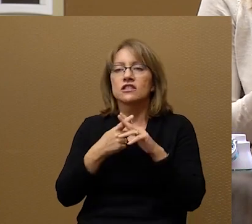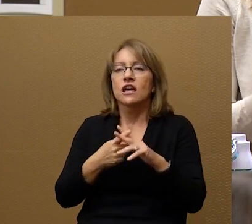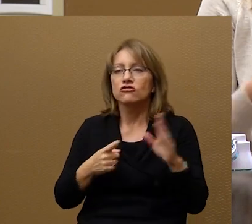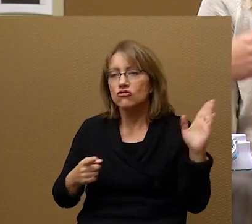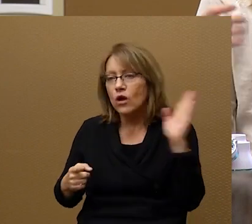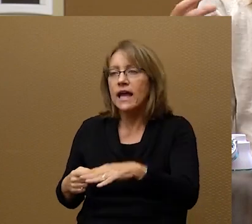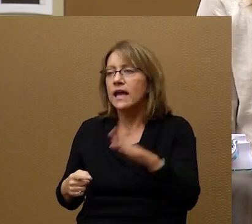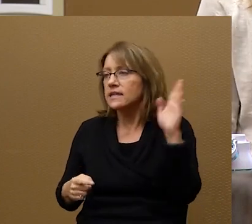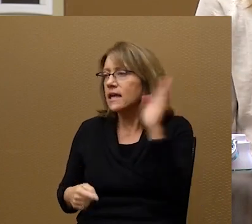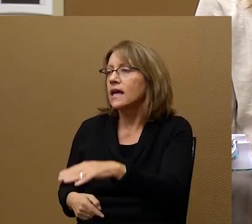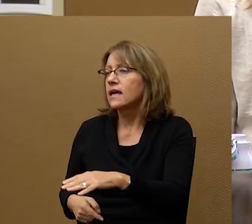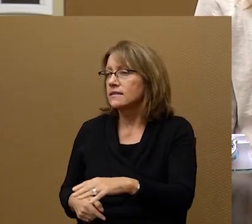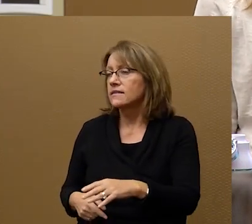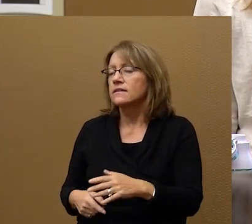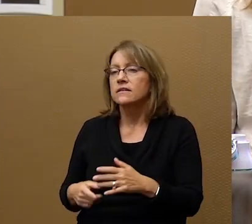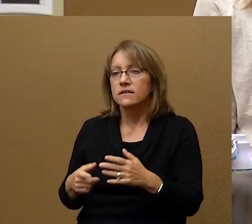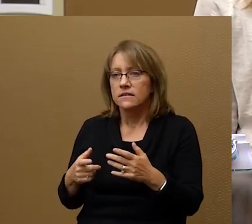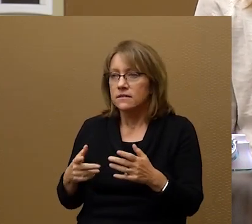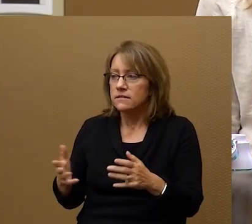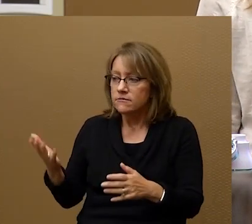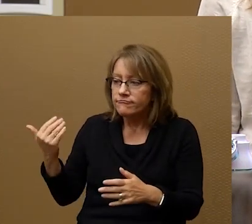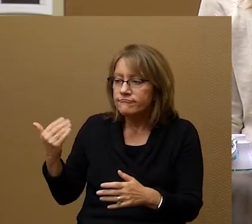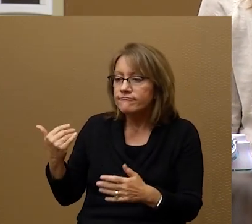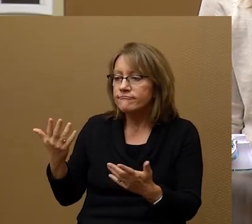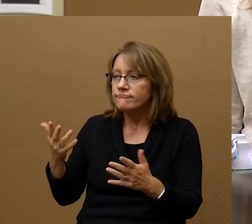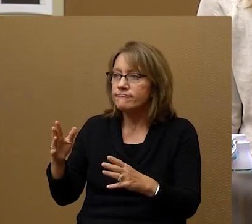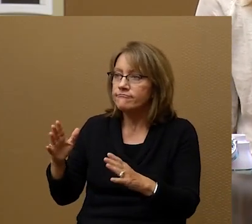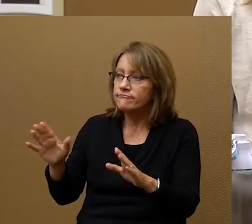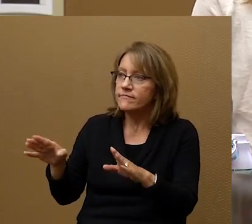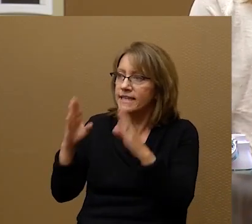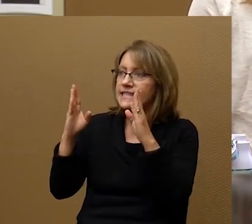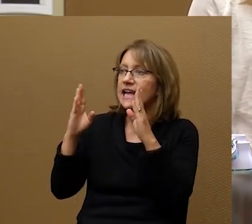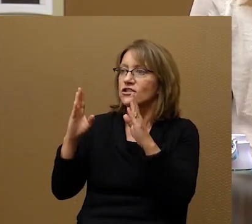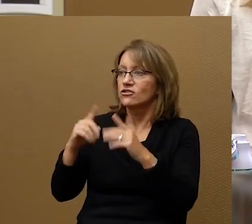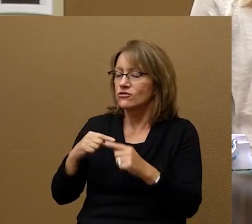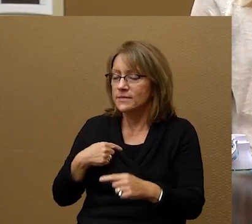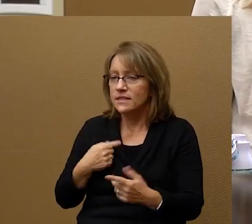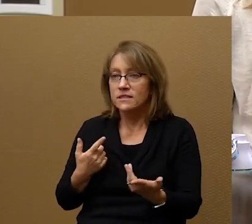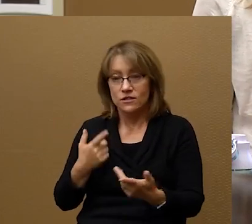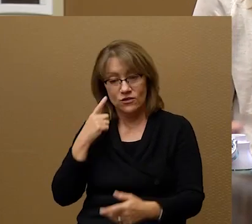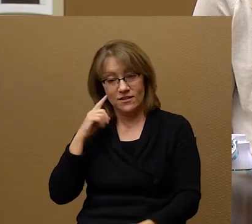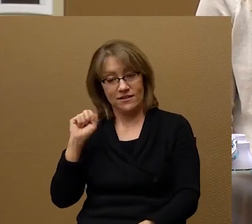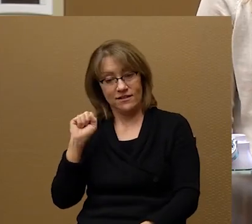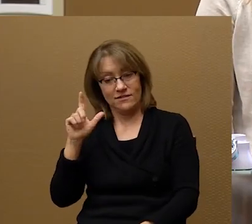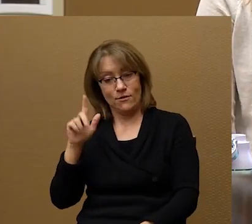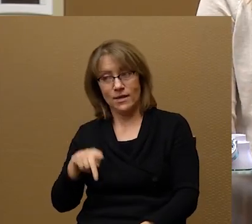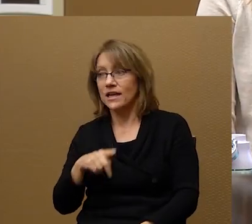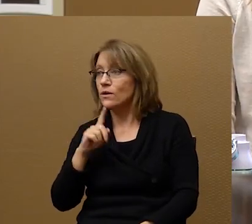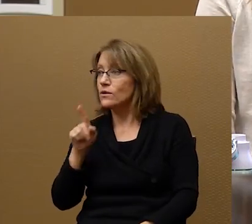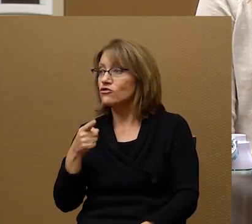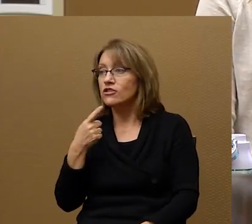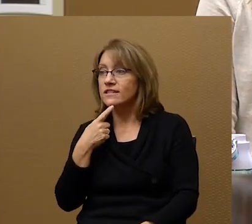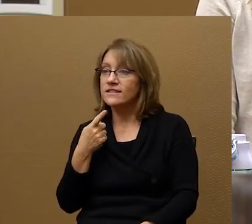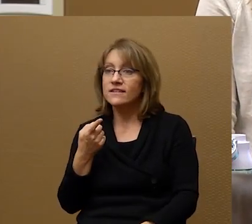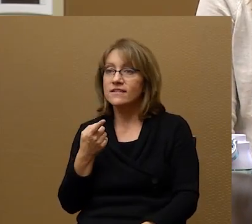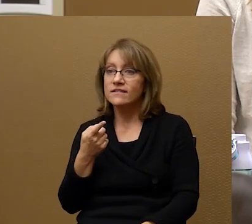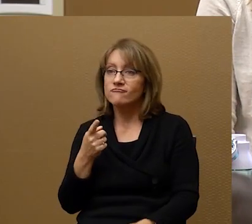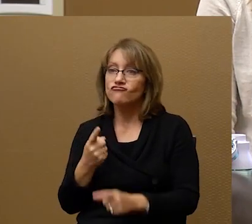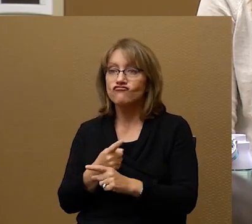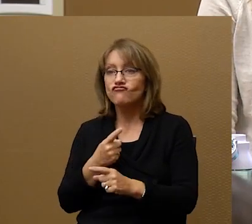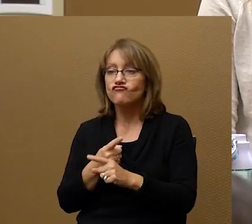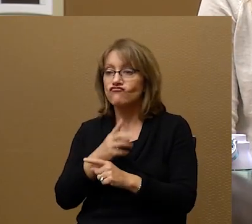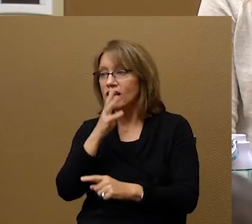hit the SLP. She's trying to seek the SLP's attention. Do you think the SLP is just going to typically ignore her?